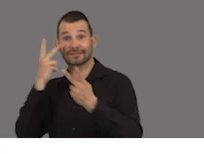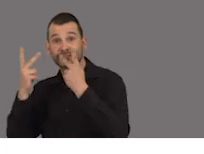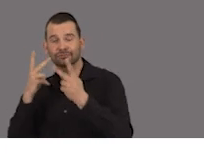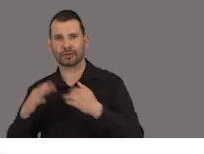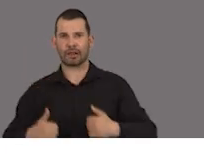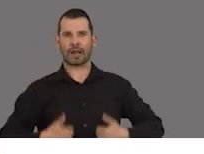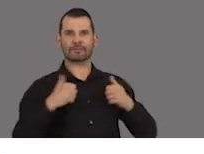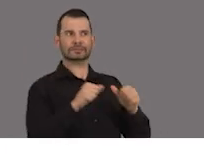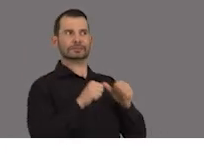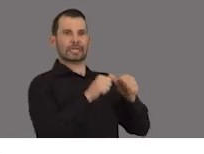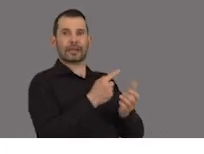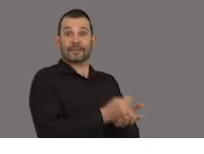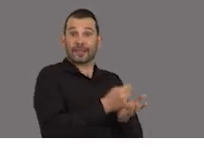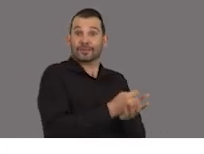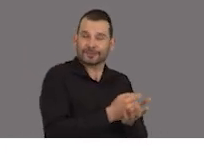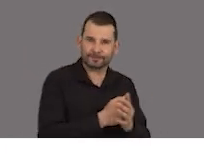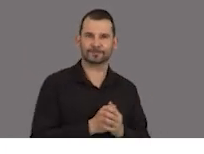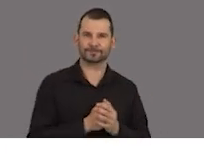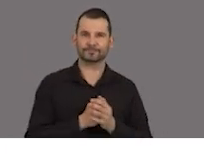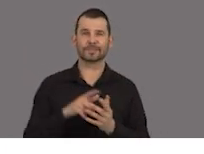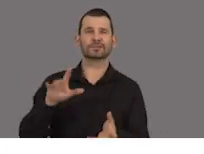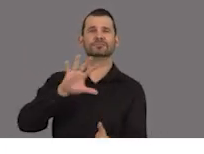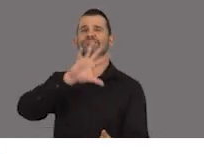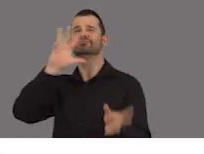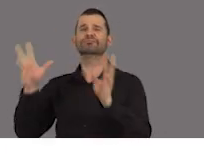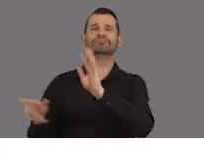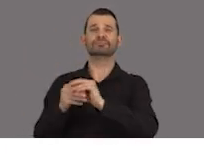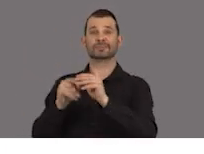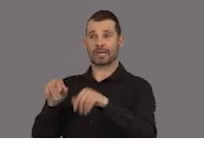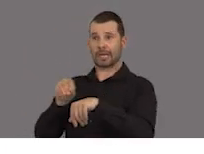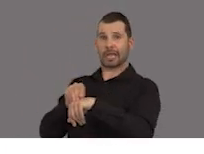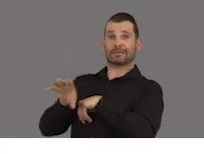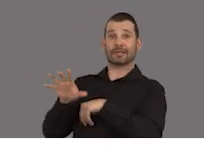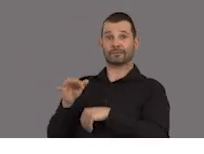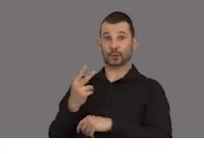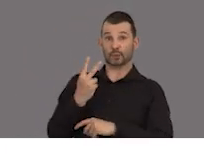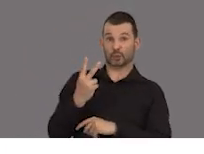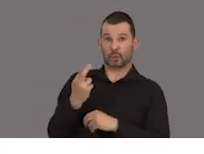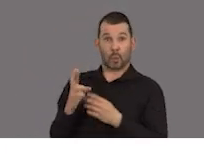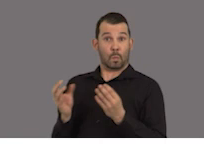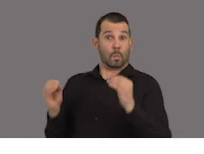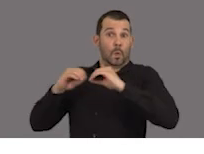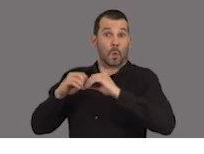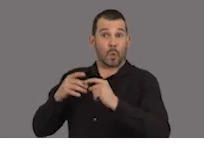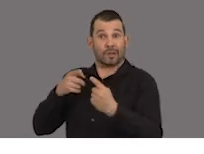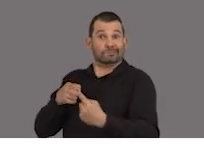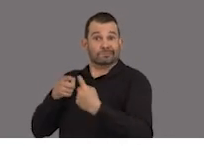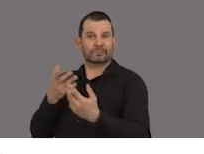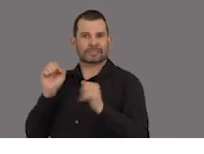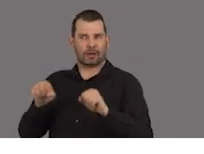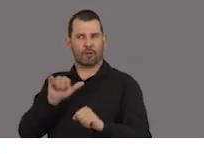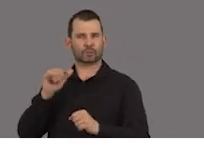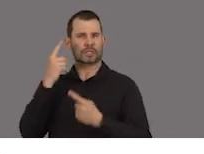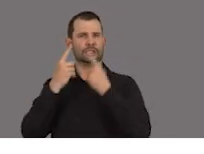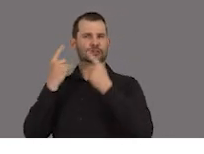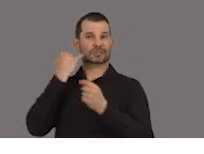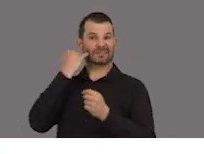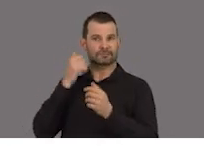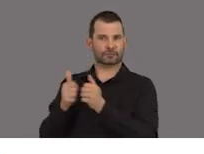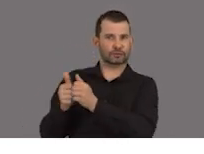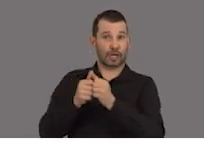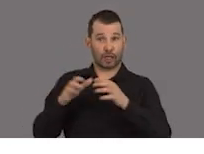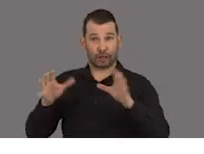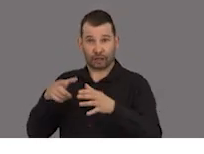speaking, vision, and life-sustaining therapy. The cumulative effect of two or more impairments may also